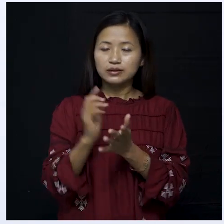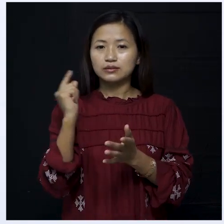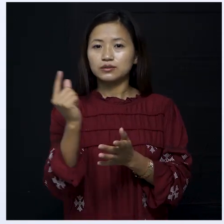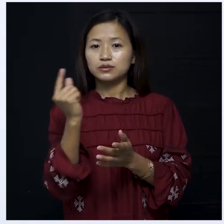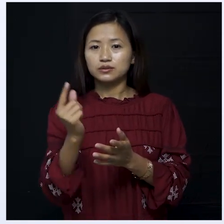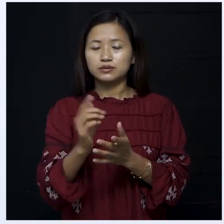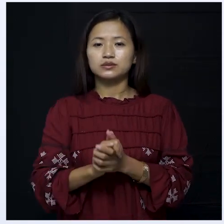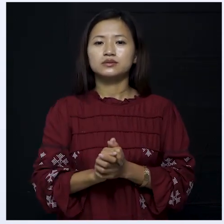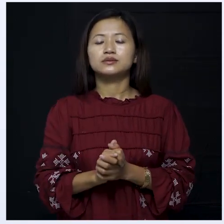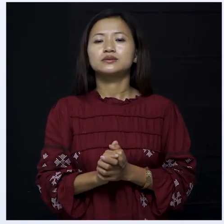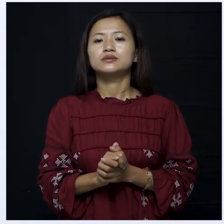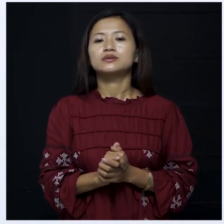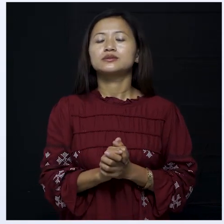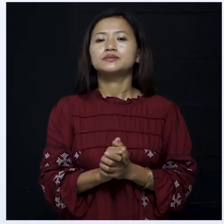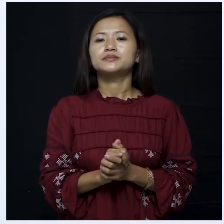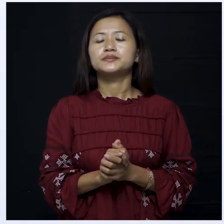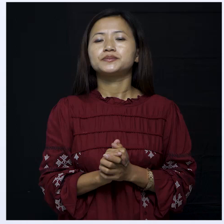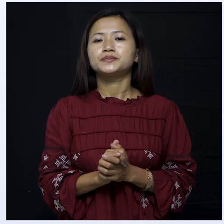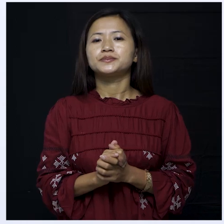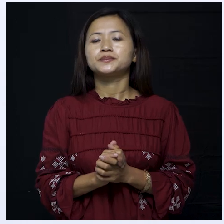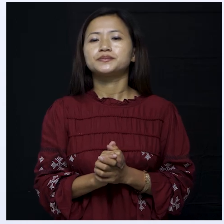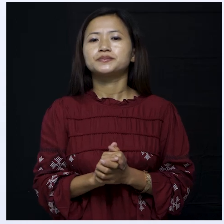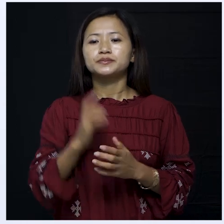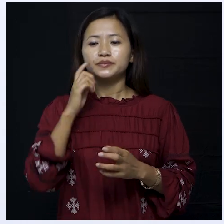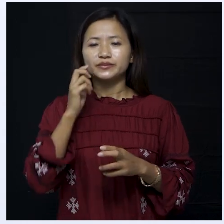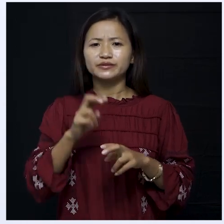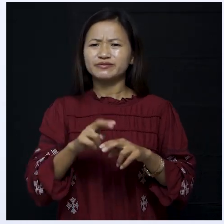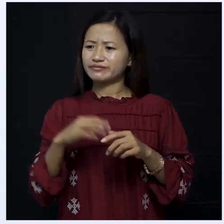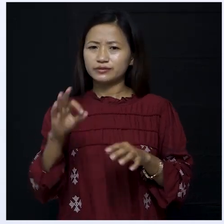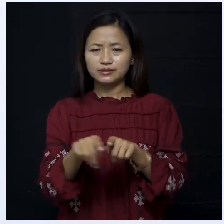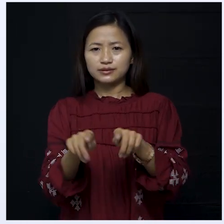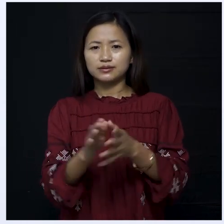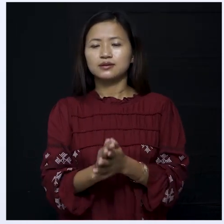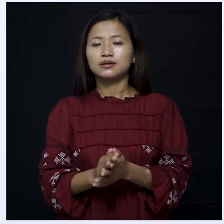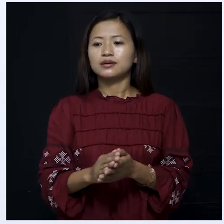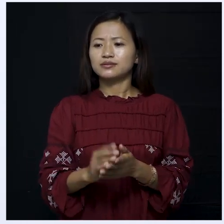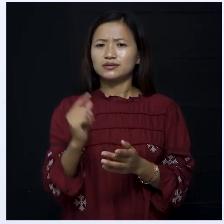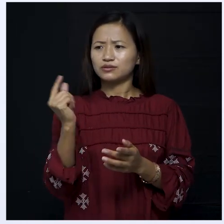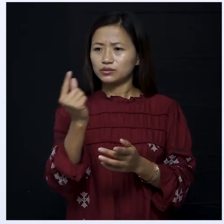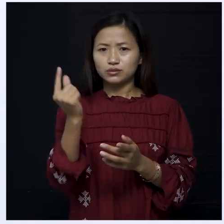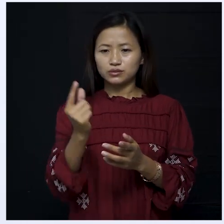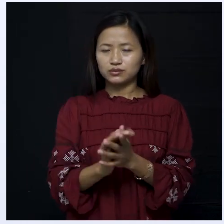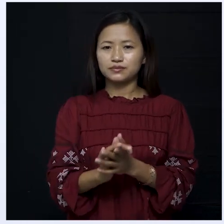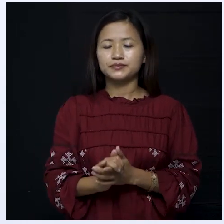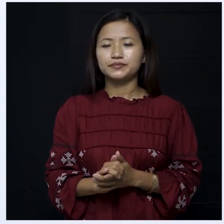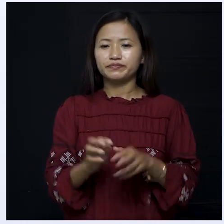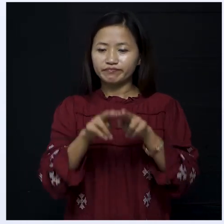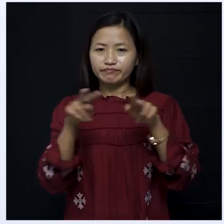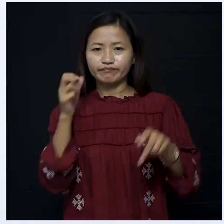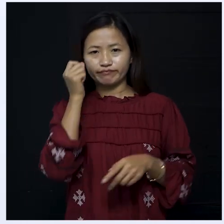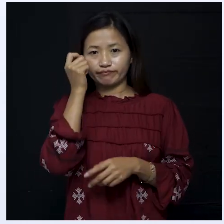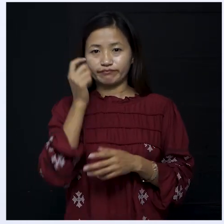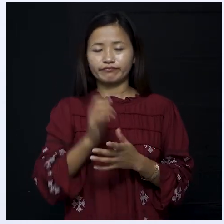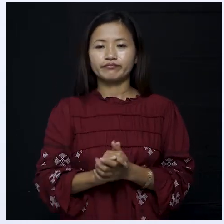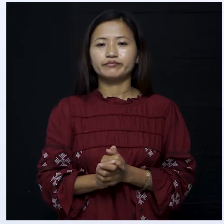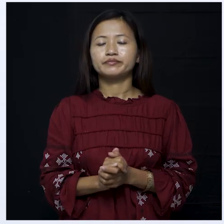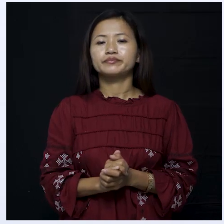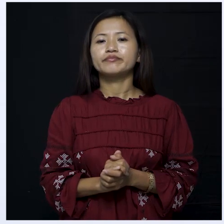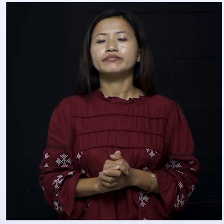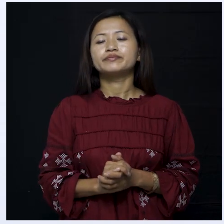the trash. Or if you like, you can also say dustbin. I'm sure now you know the difference.